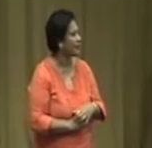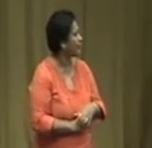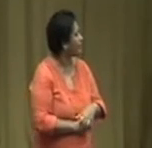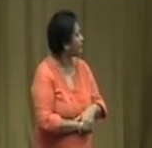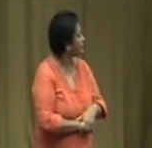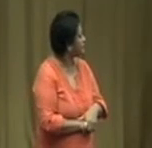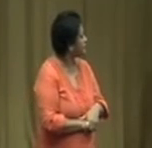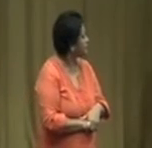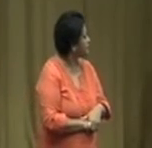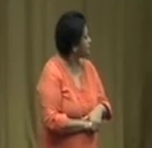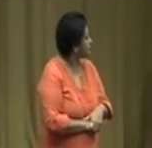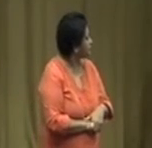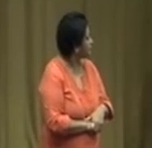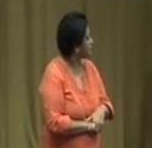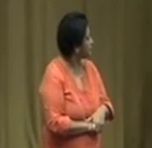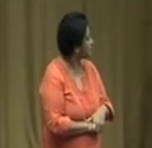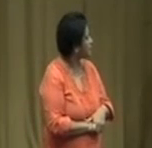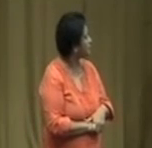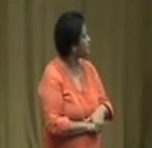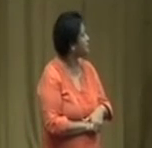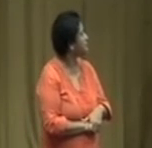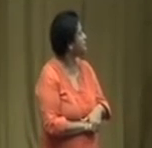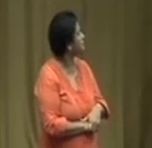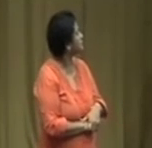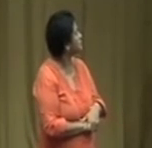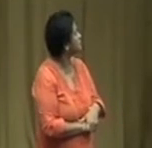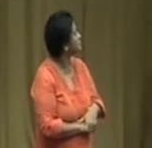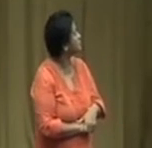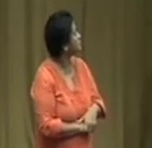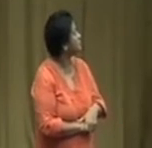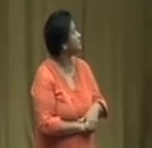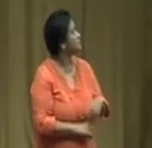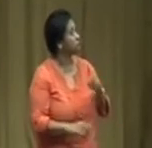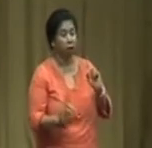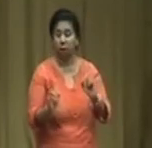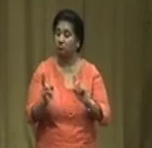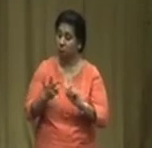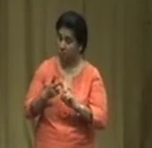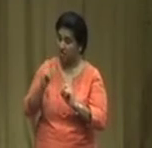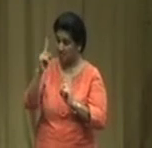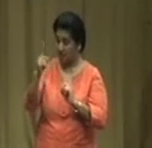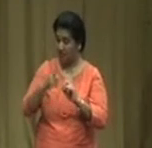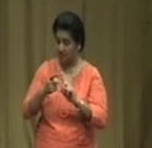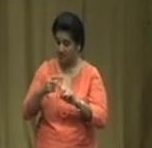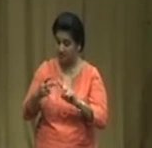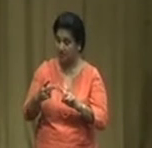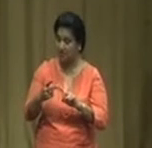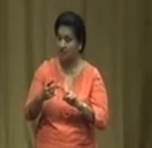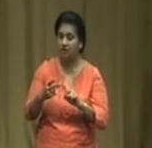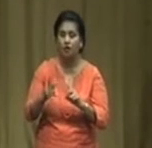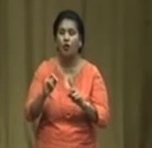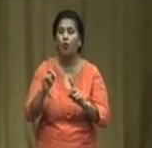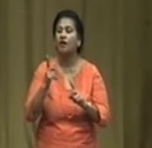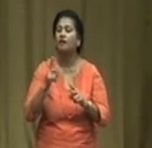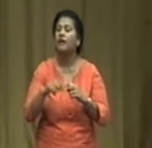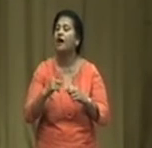dog proposal. The other is, why not adopt Learning in a Digital Age? This